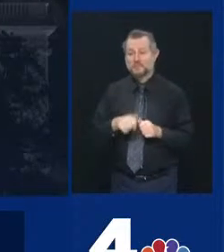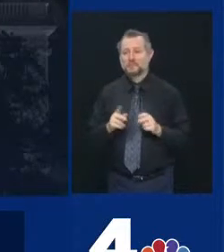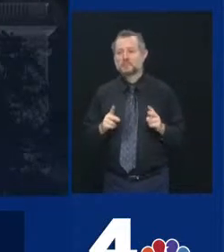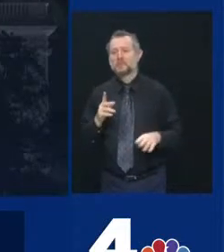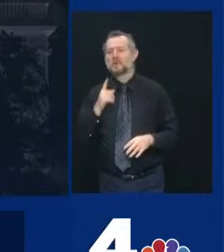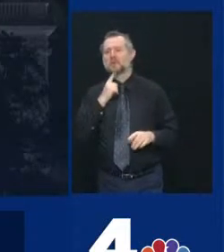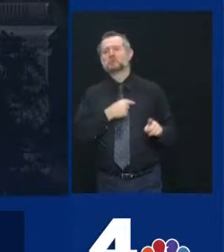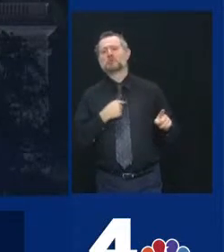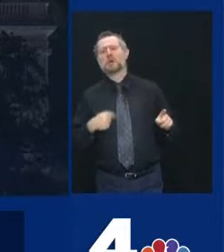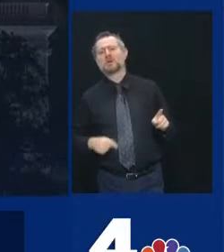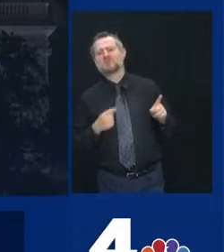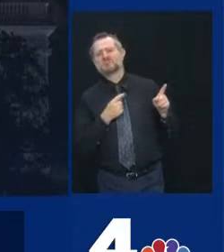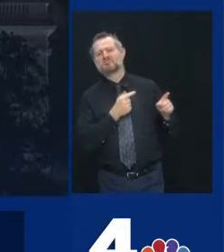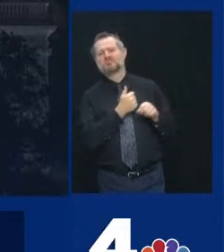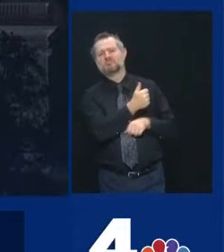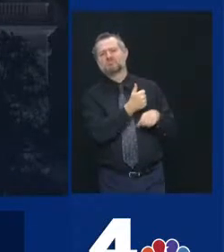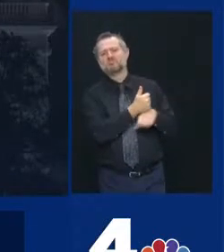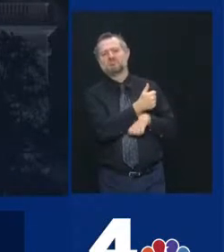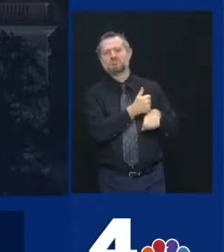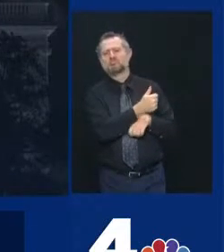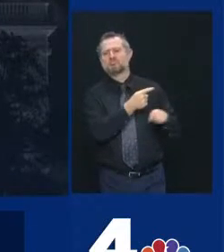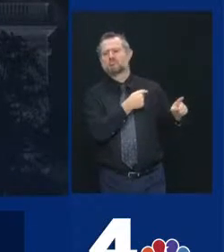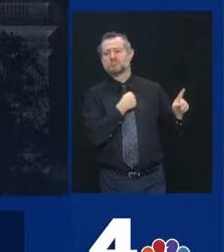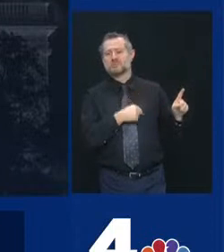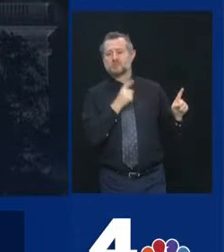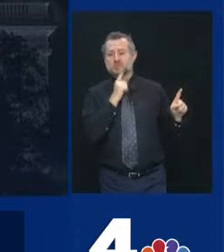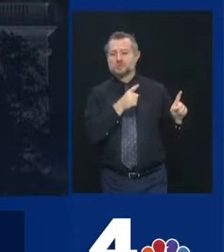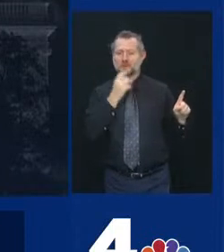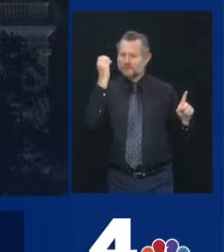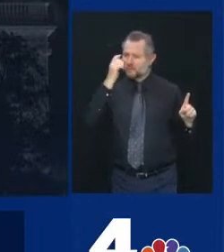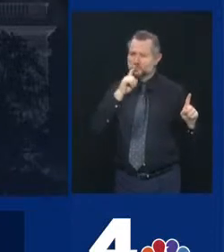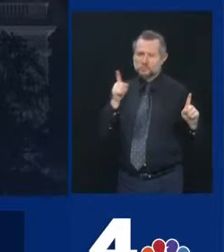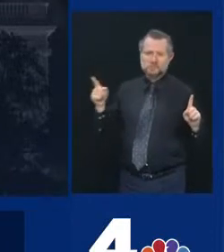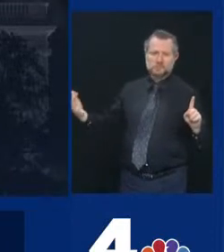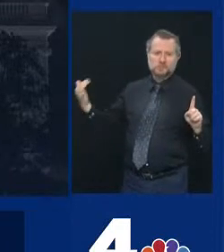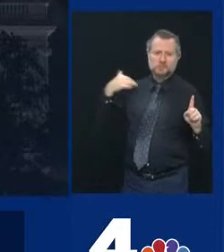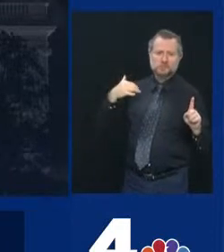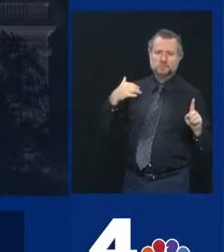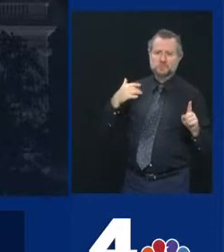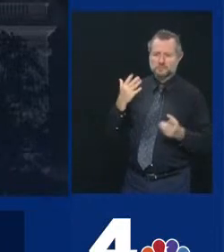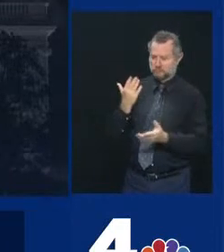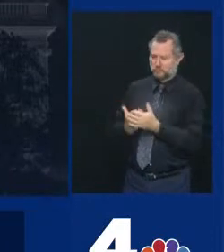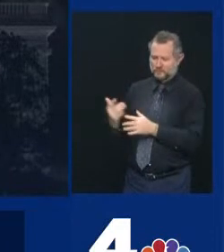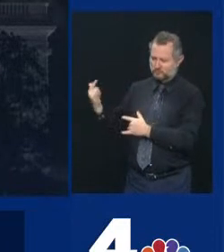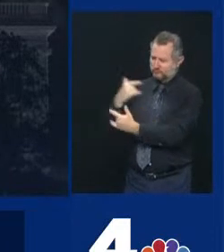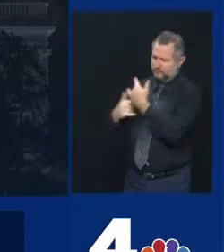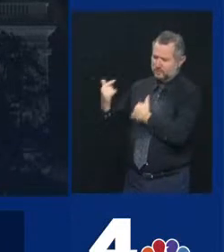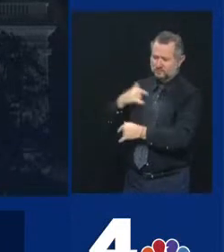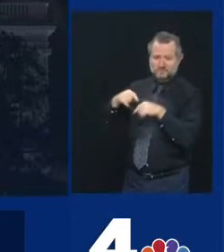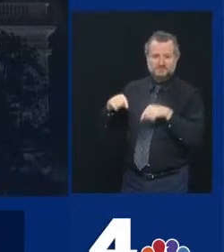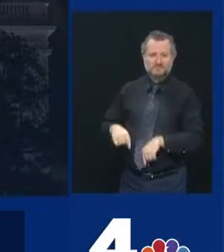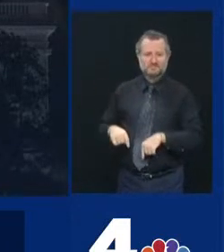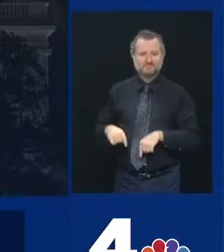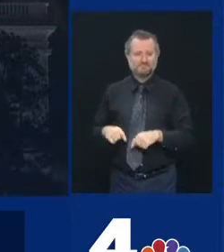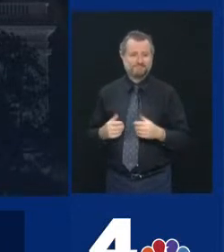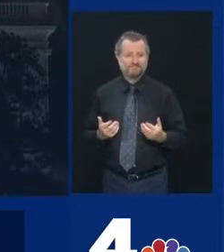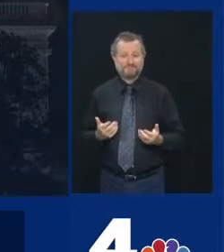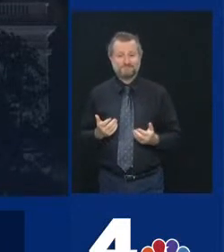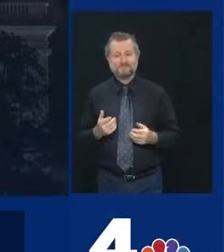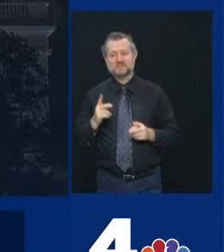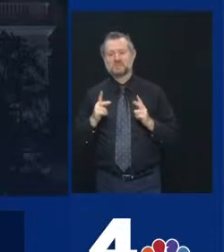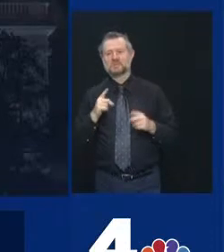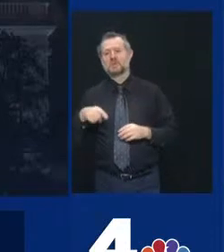it was a European virus. It came from Europe. Well, you're